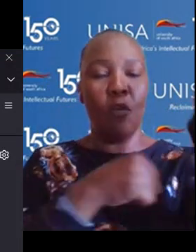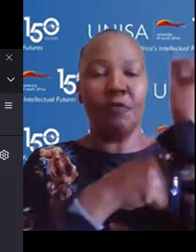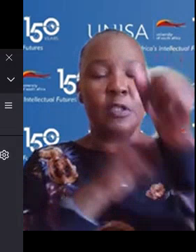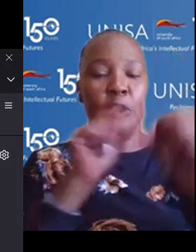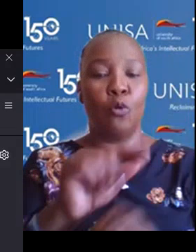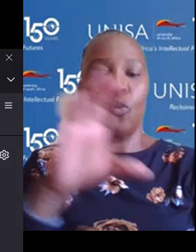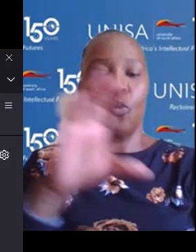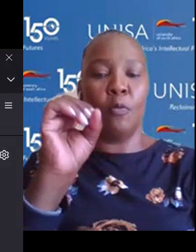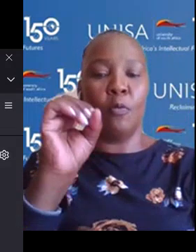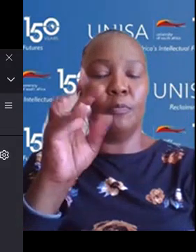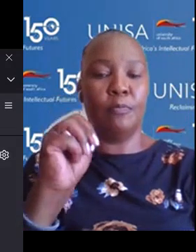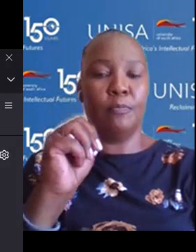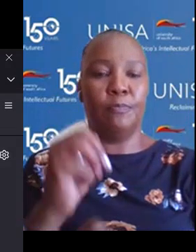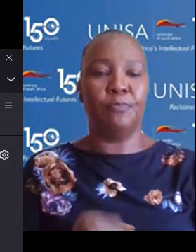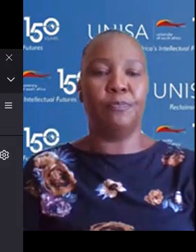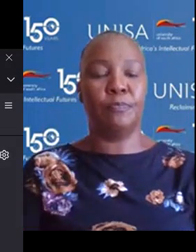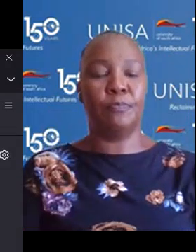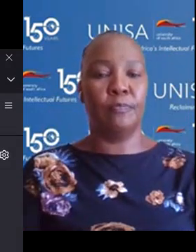office.com.